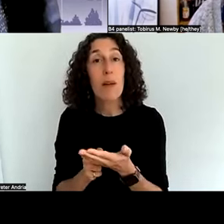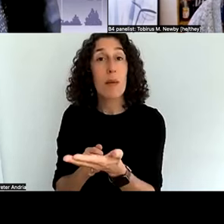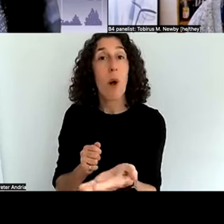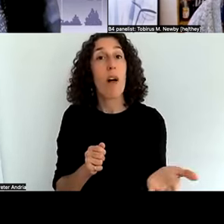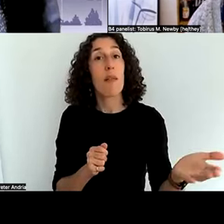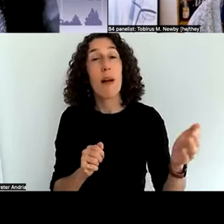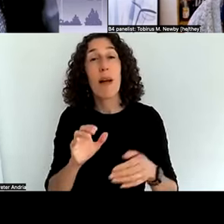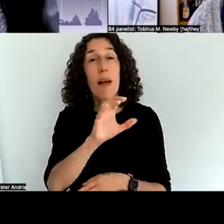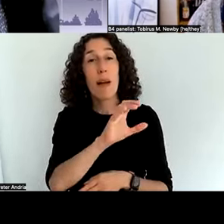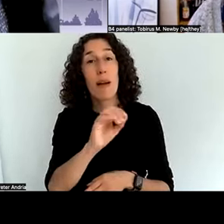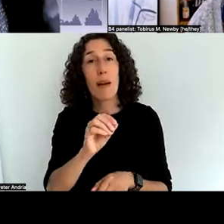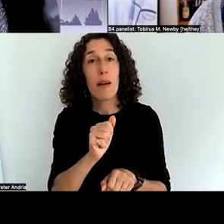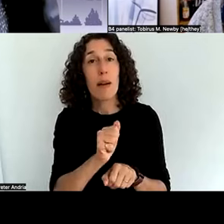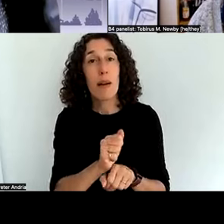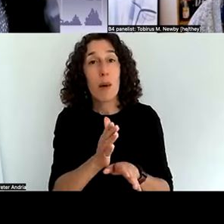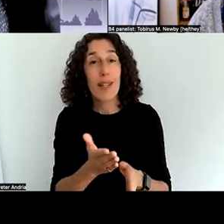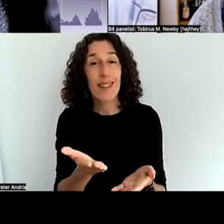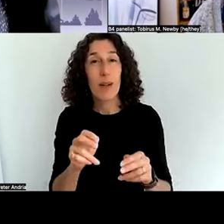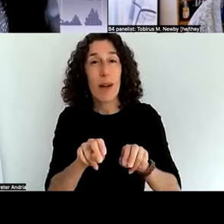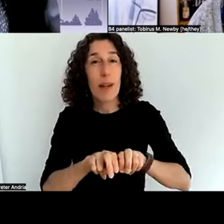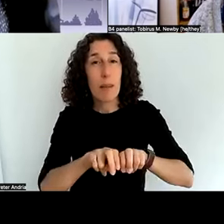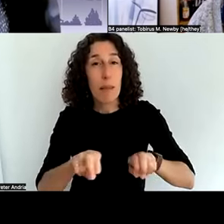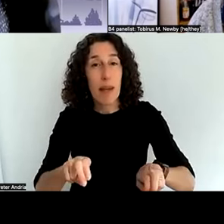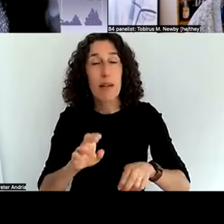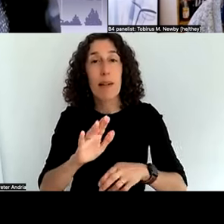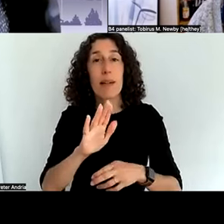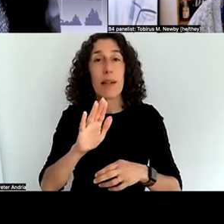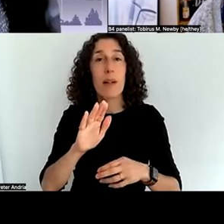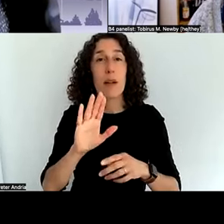those entities, do incredible work. And I think that there is more work that we can do